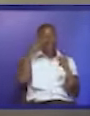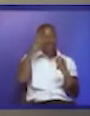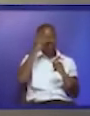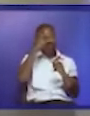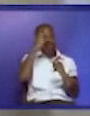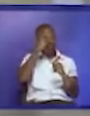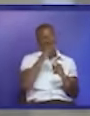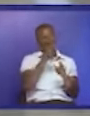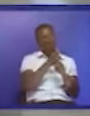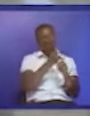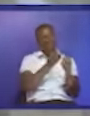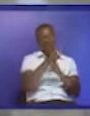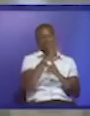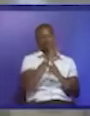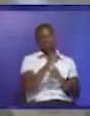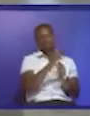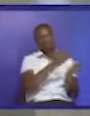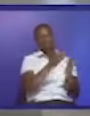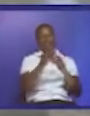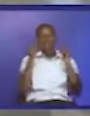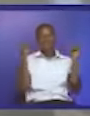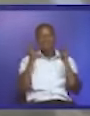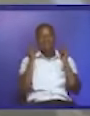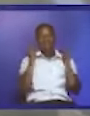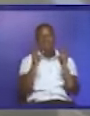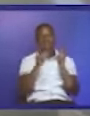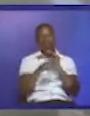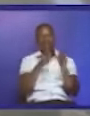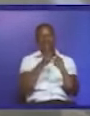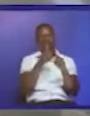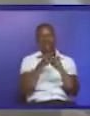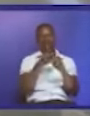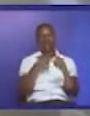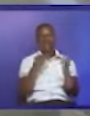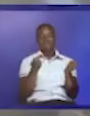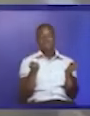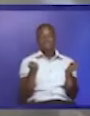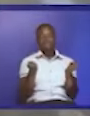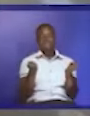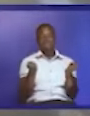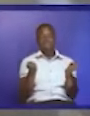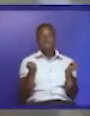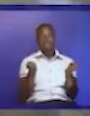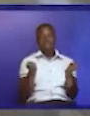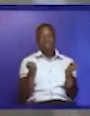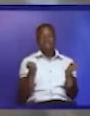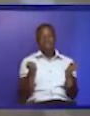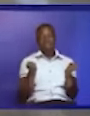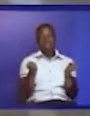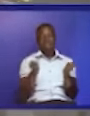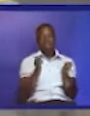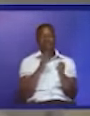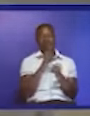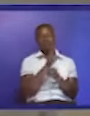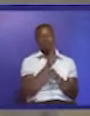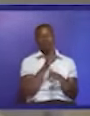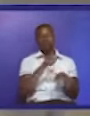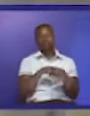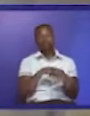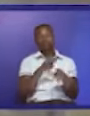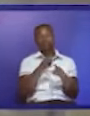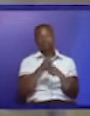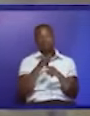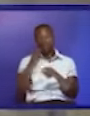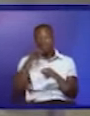him, he brought great victory. But he was leprous. One time, at the recommendation of a little slave